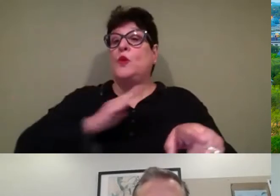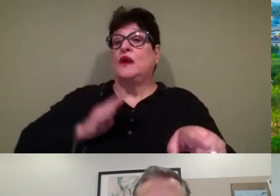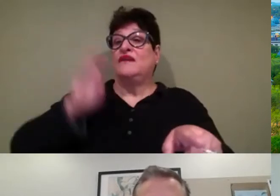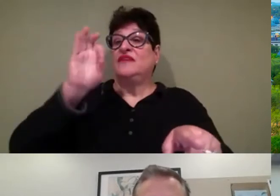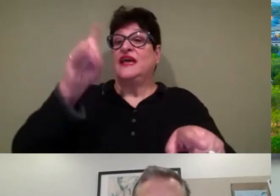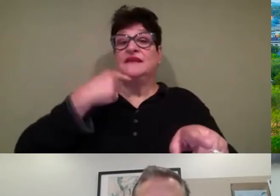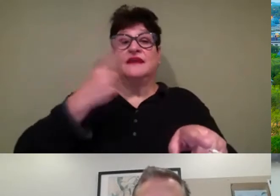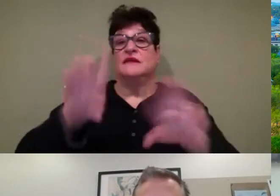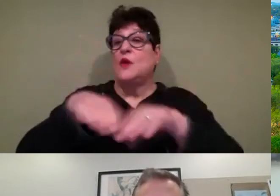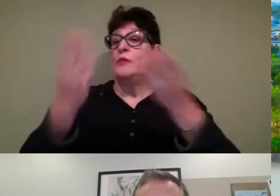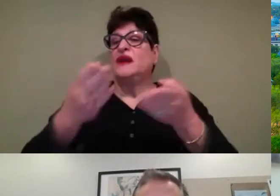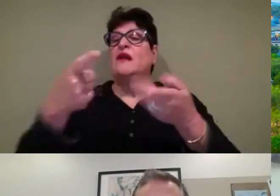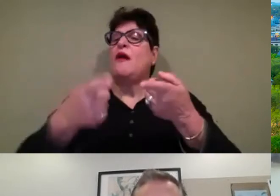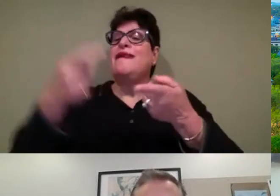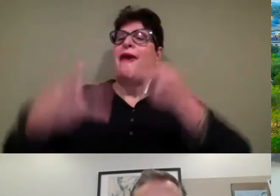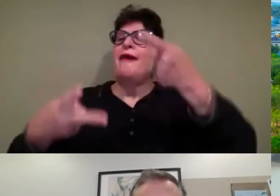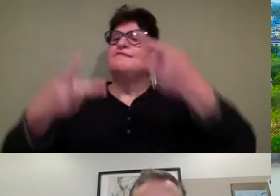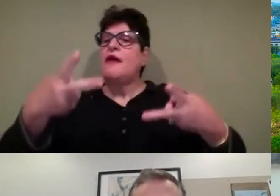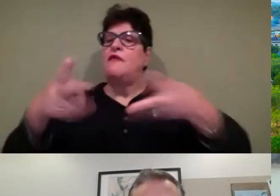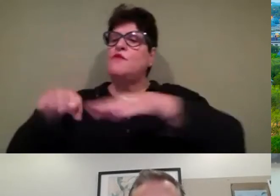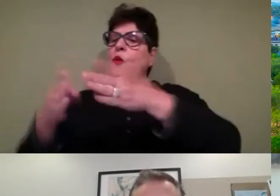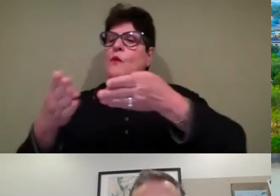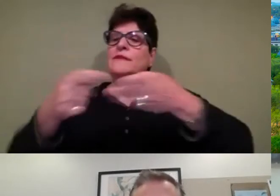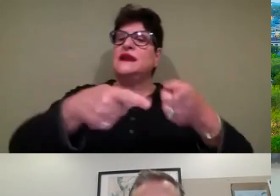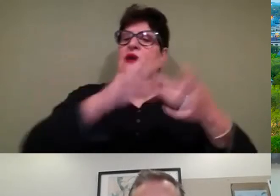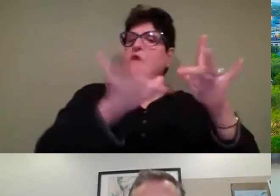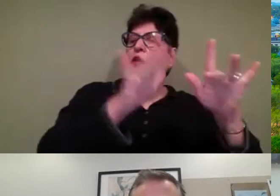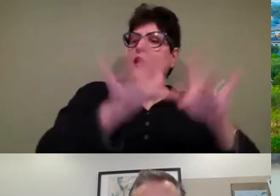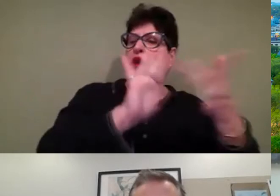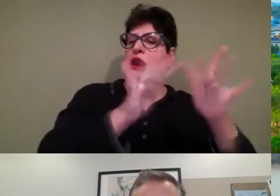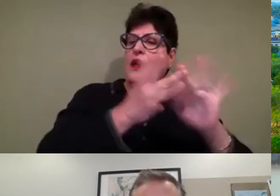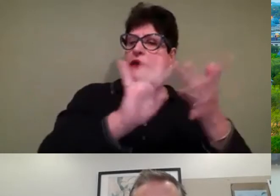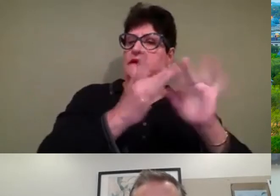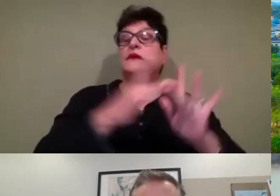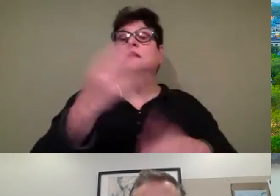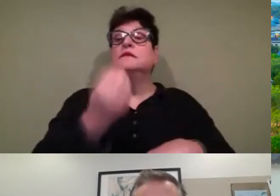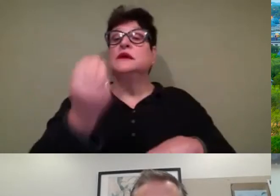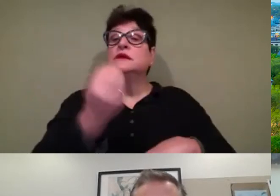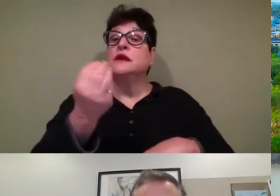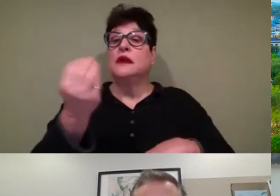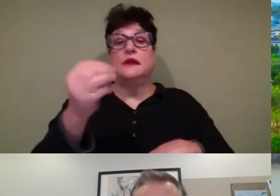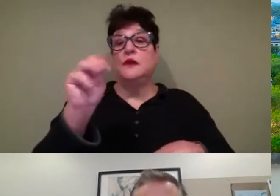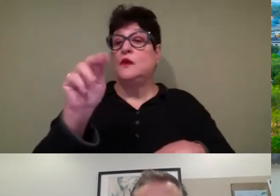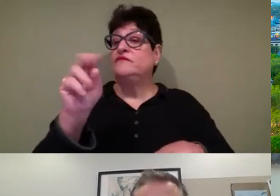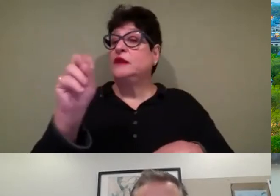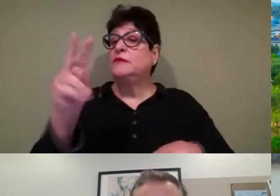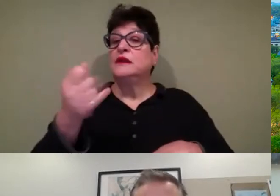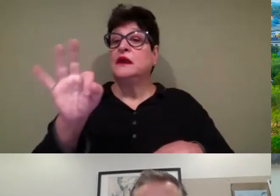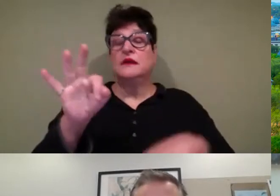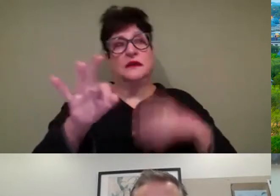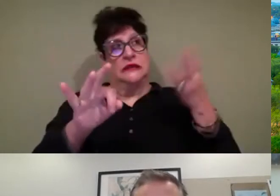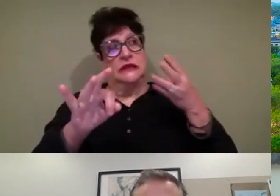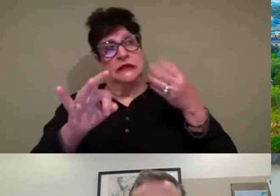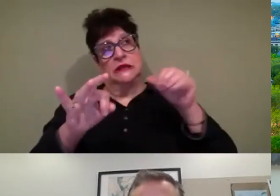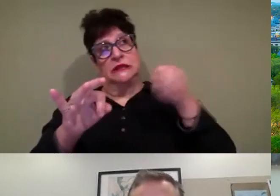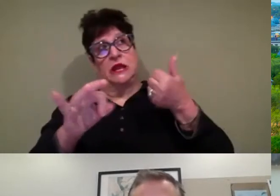the hybrid model on November 9th. That's the Monday, 10 weeks from August 31st, which was the